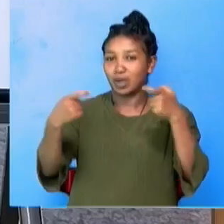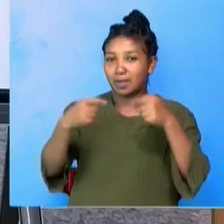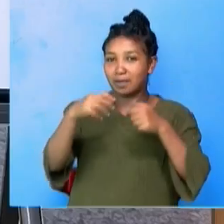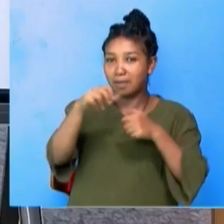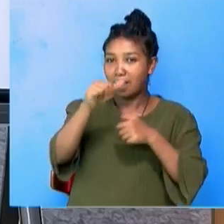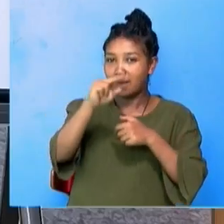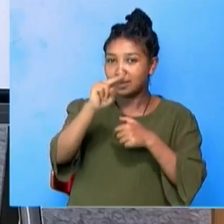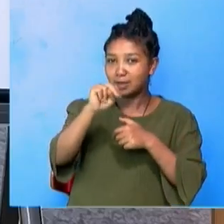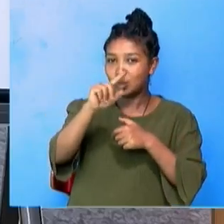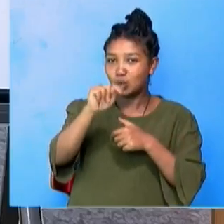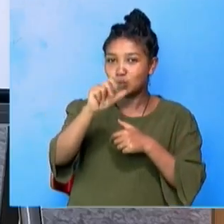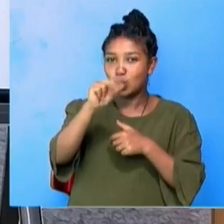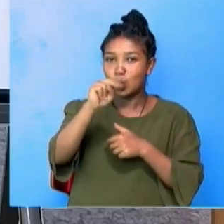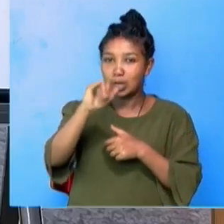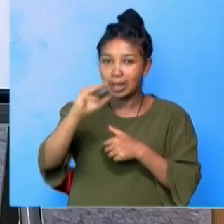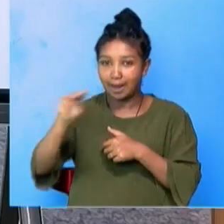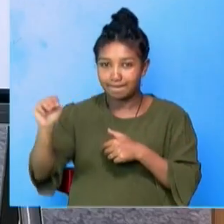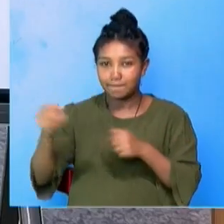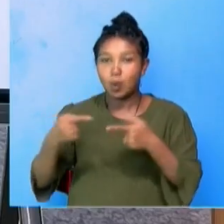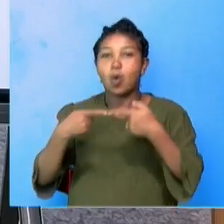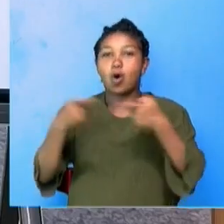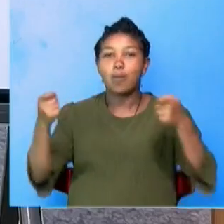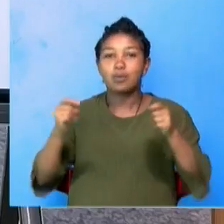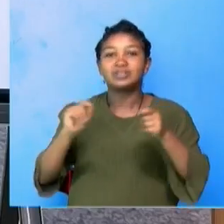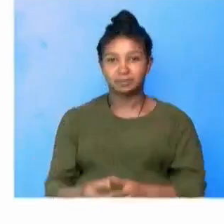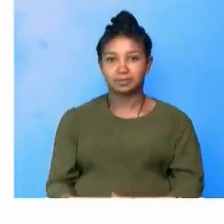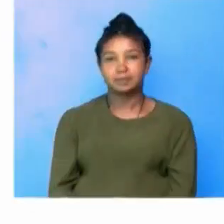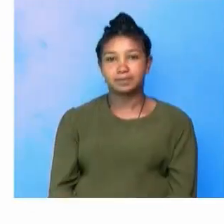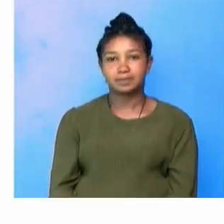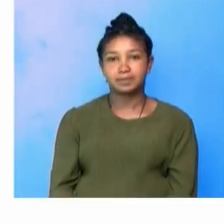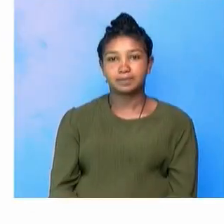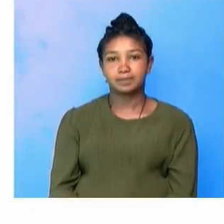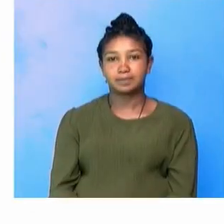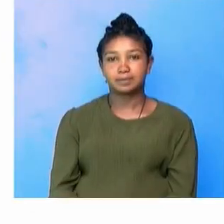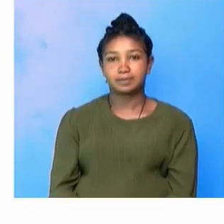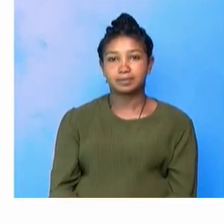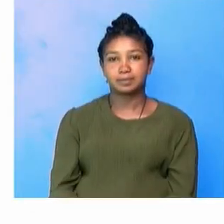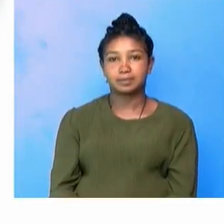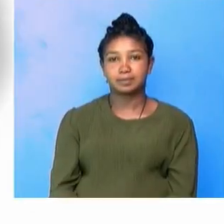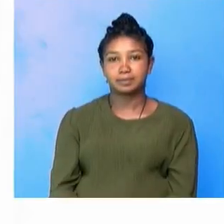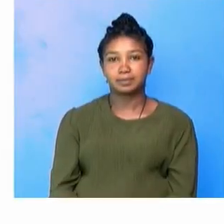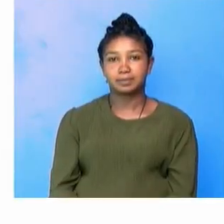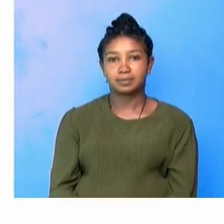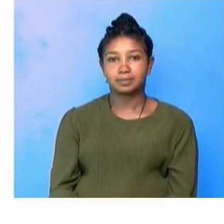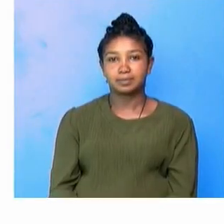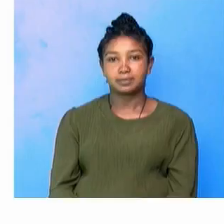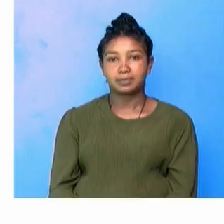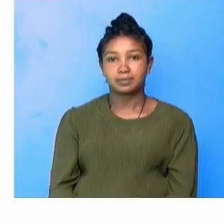it's called opposite words. Antonyms.